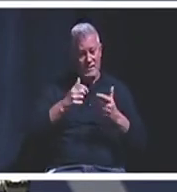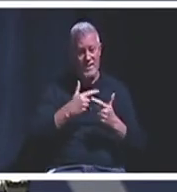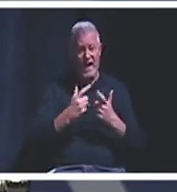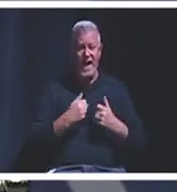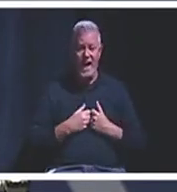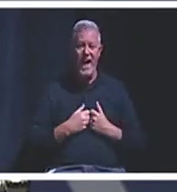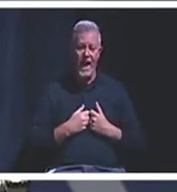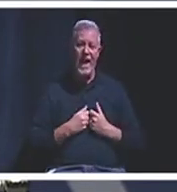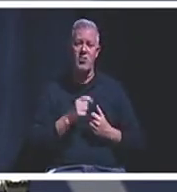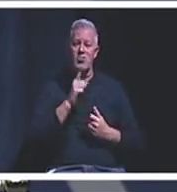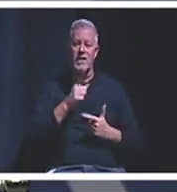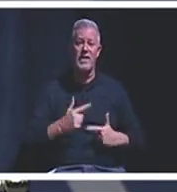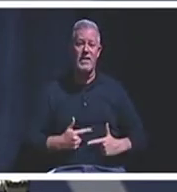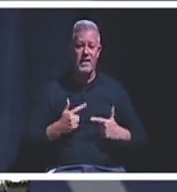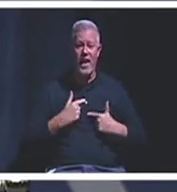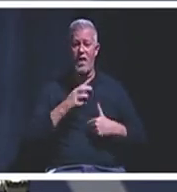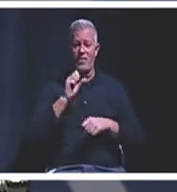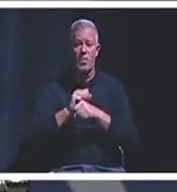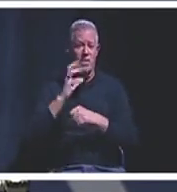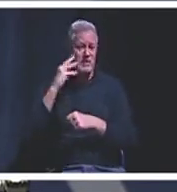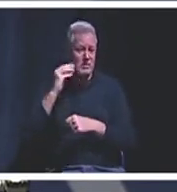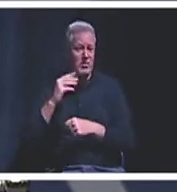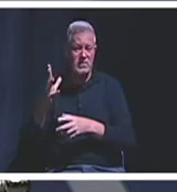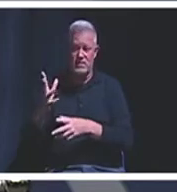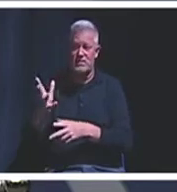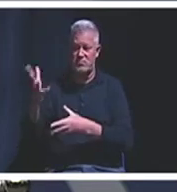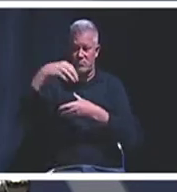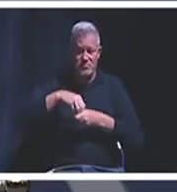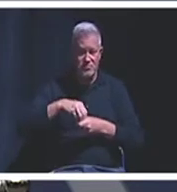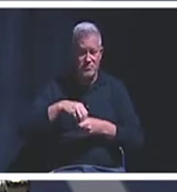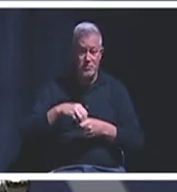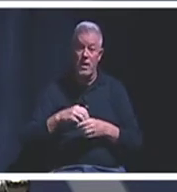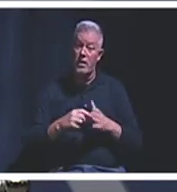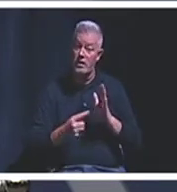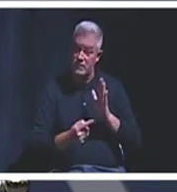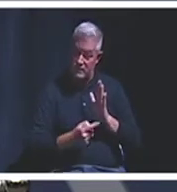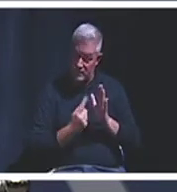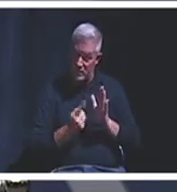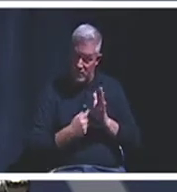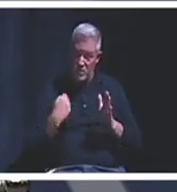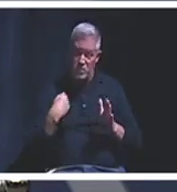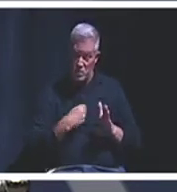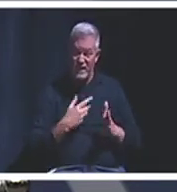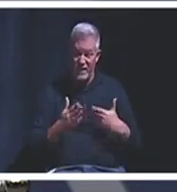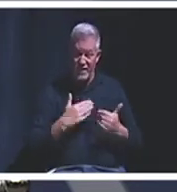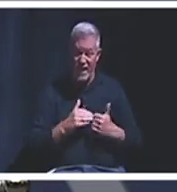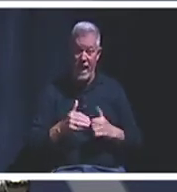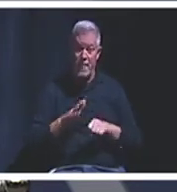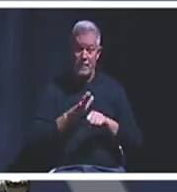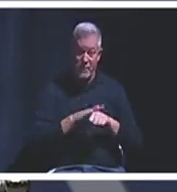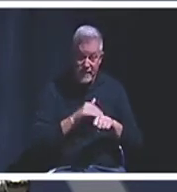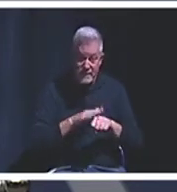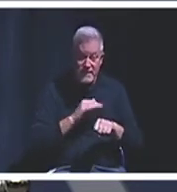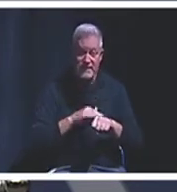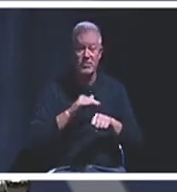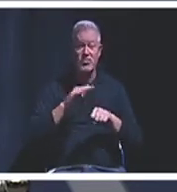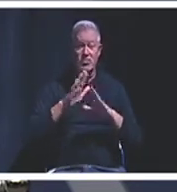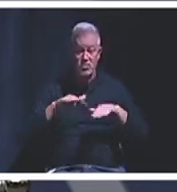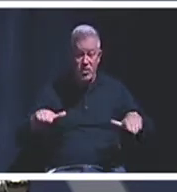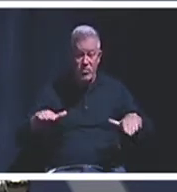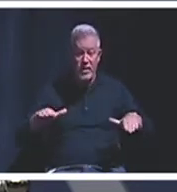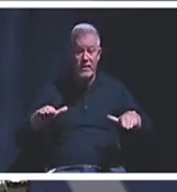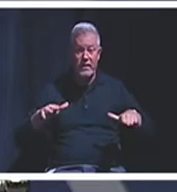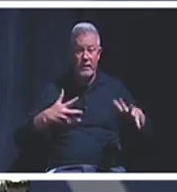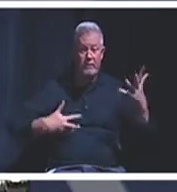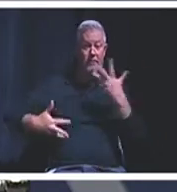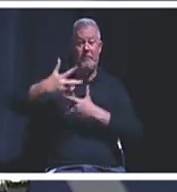redacted real-life work experiences. Sometimes, we even had pets and children in the way, or other